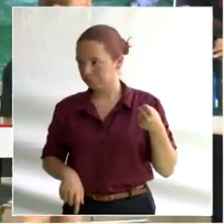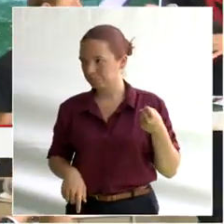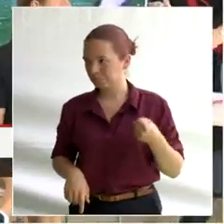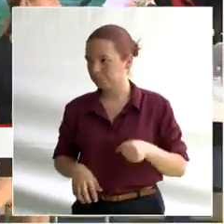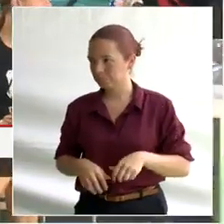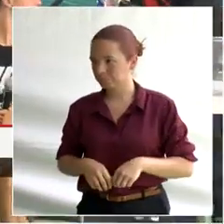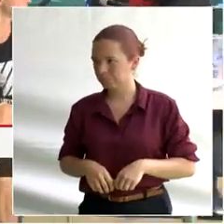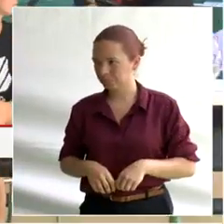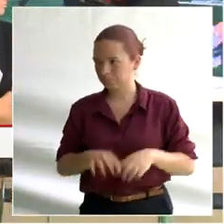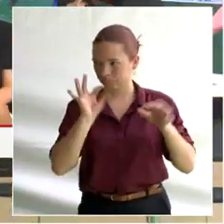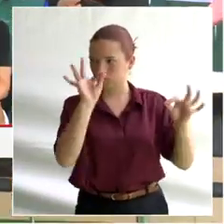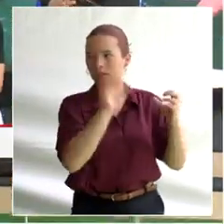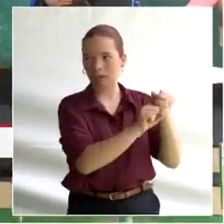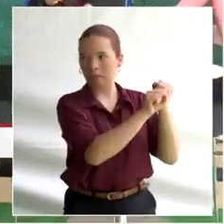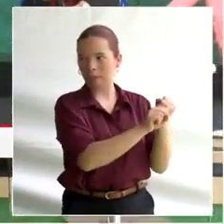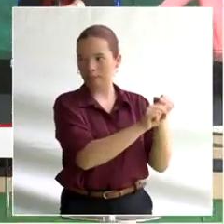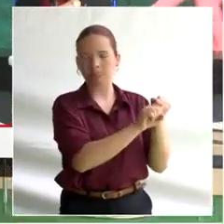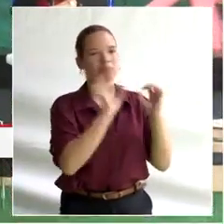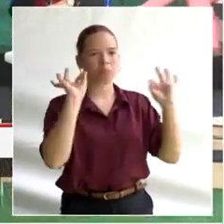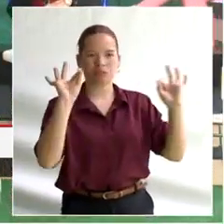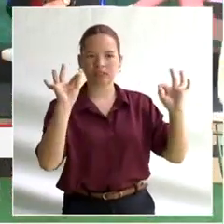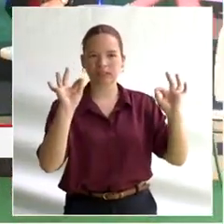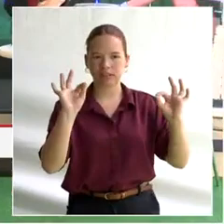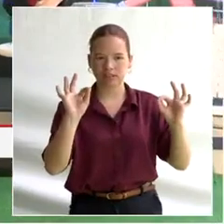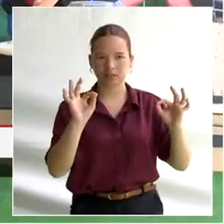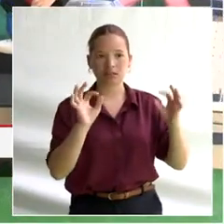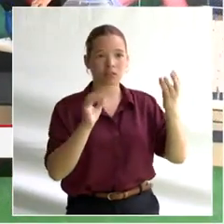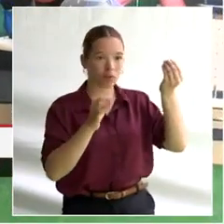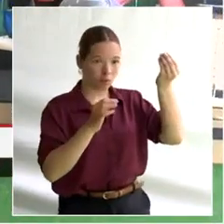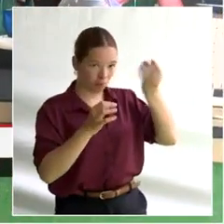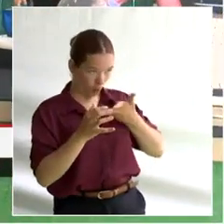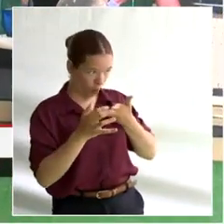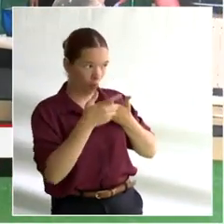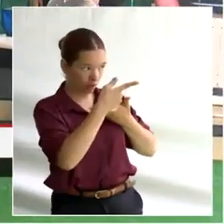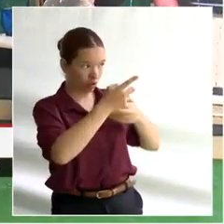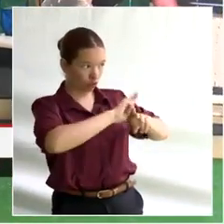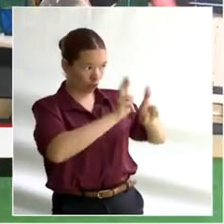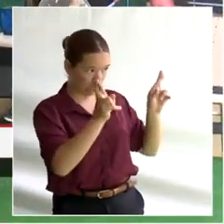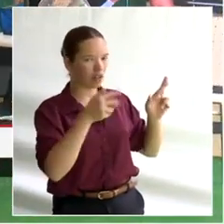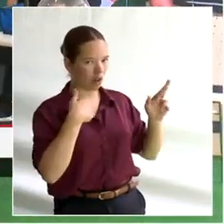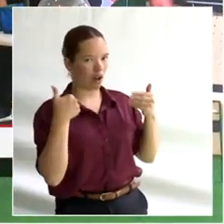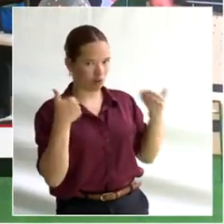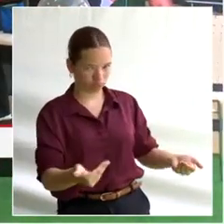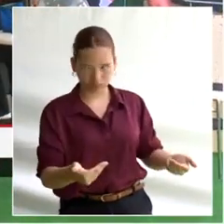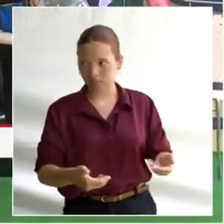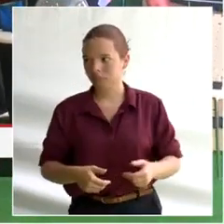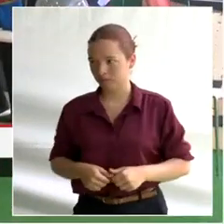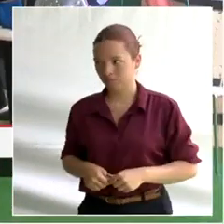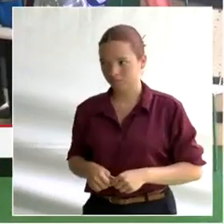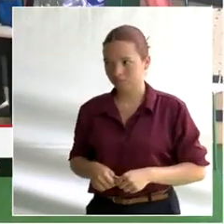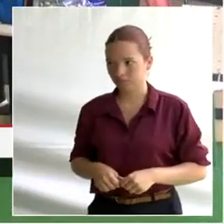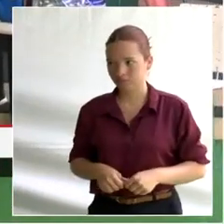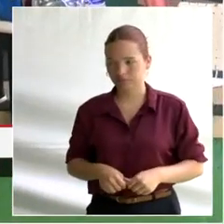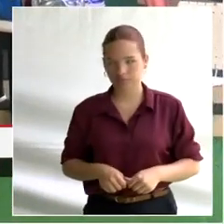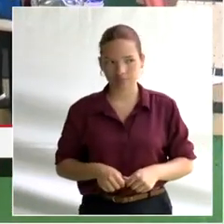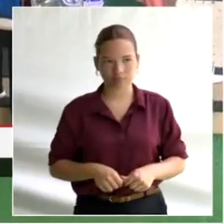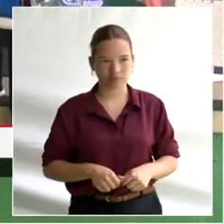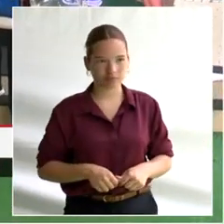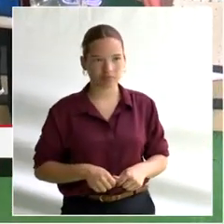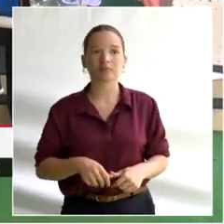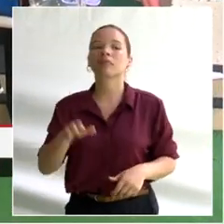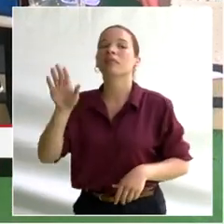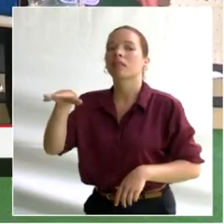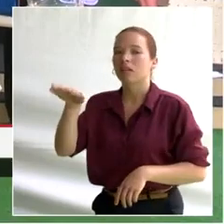you will be so kind to let me know when you are ready to go, we will get our first picker to come join you. I also want